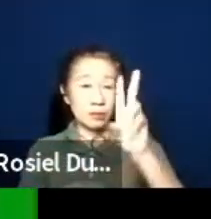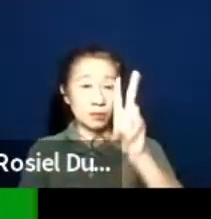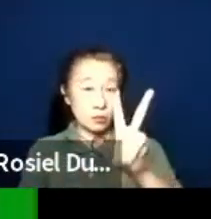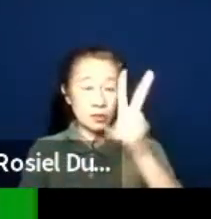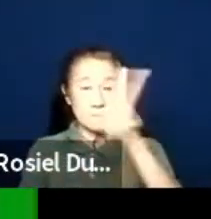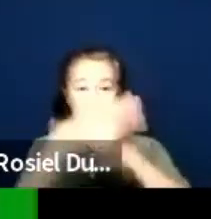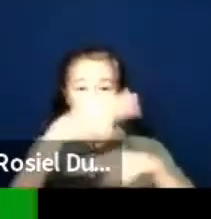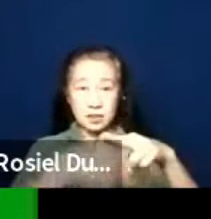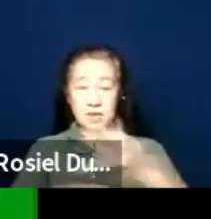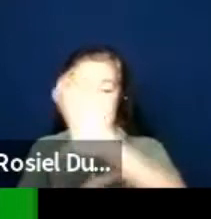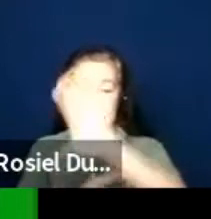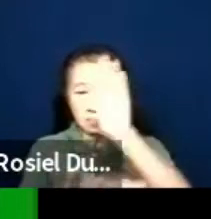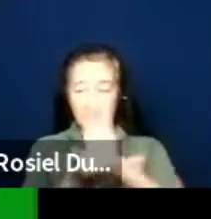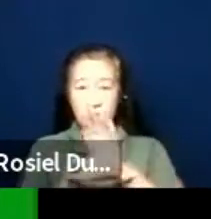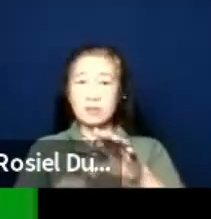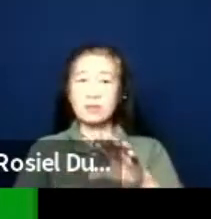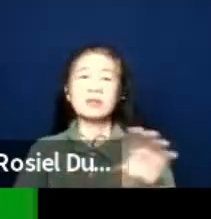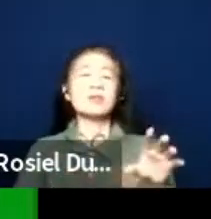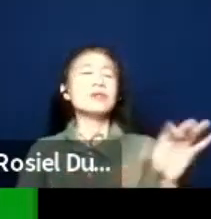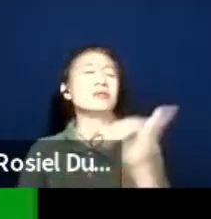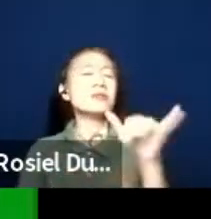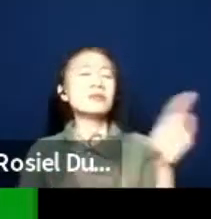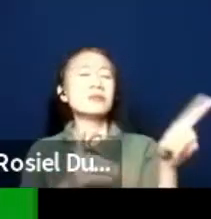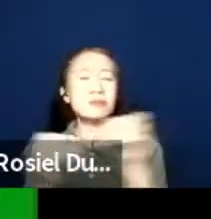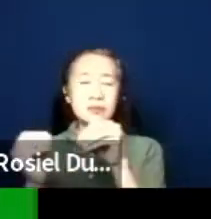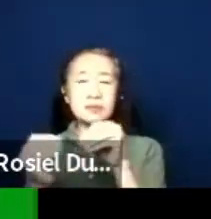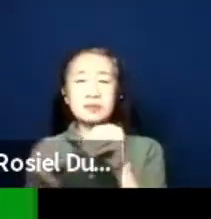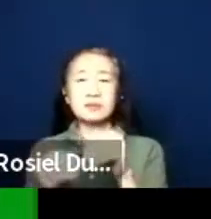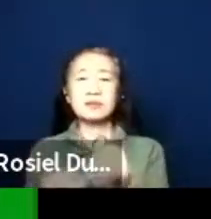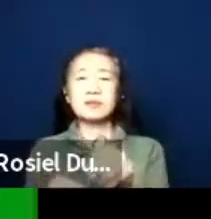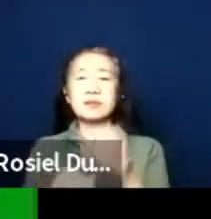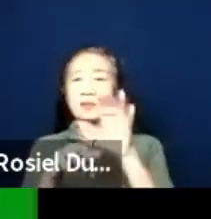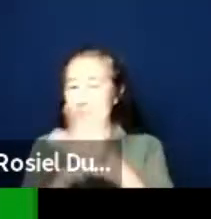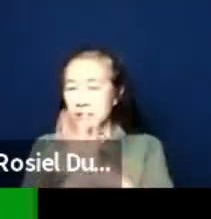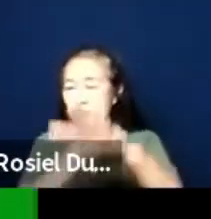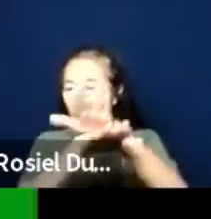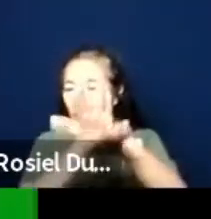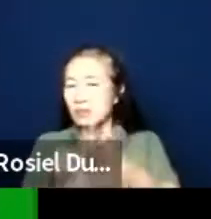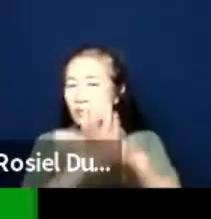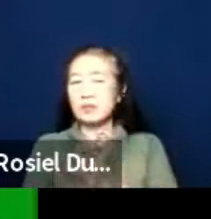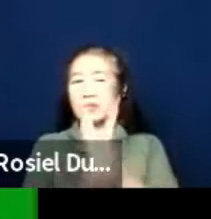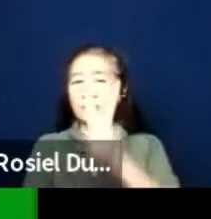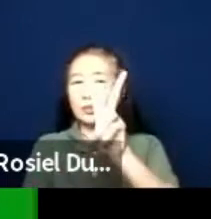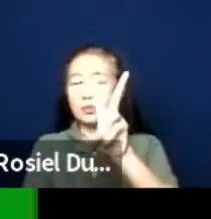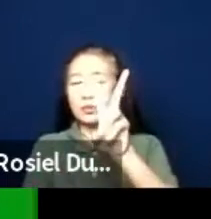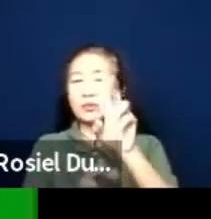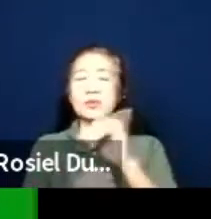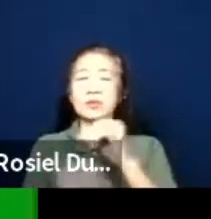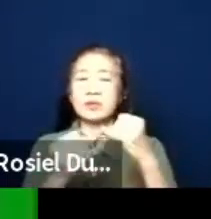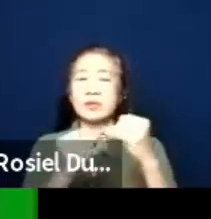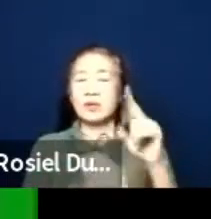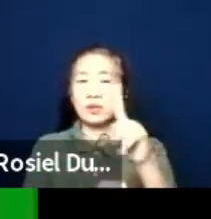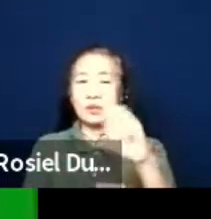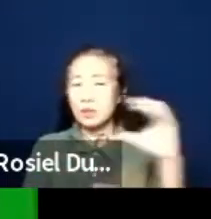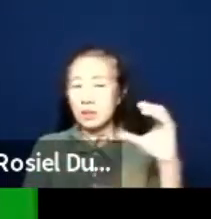of the chest. It's still the same drill. Steady compressions, 2 inches in depth, about 100 per minute. There